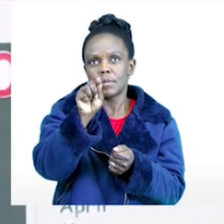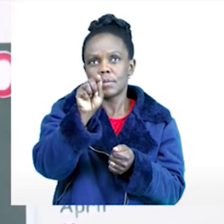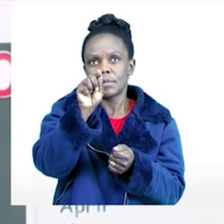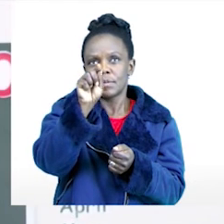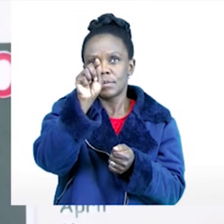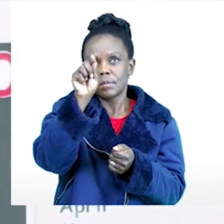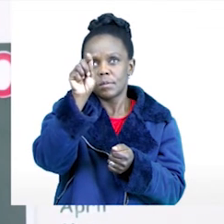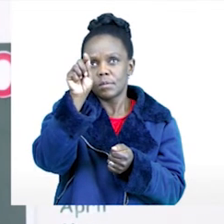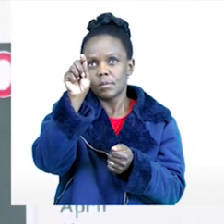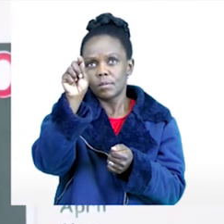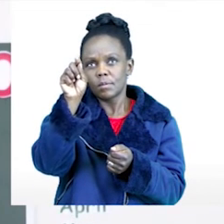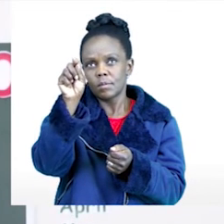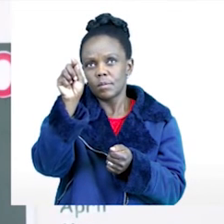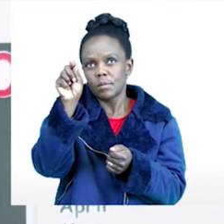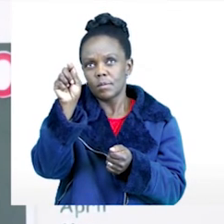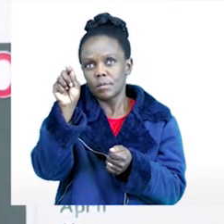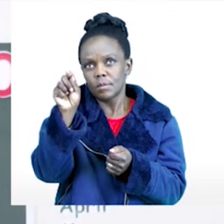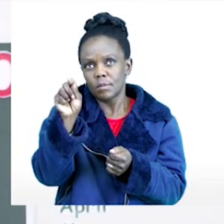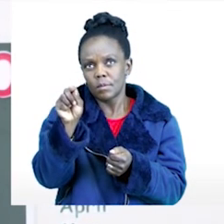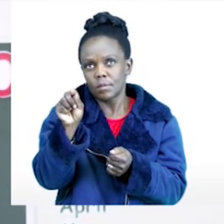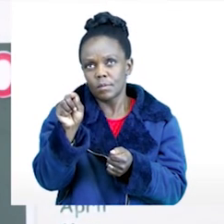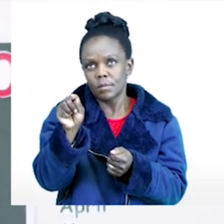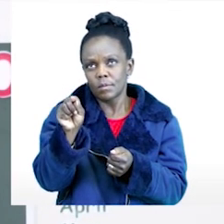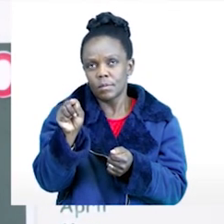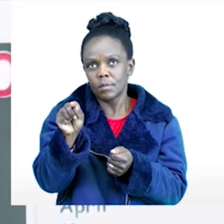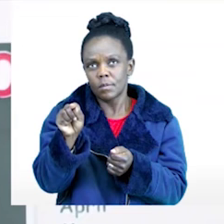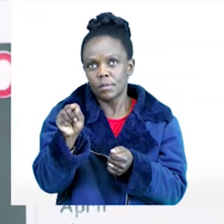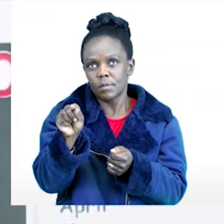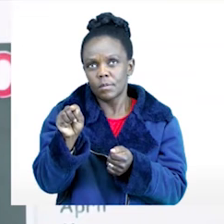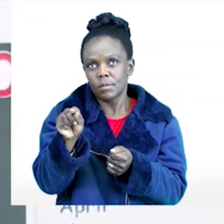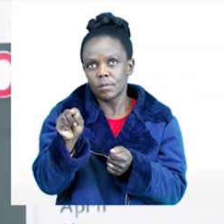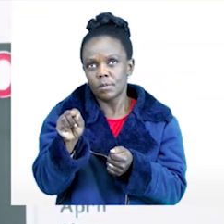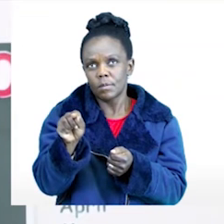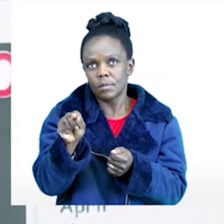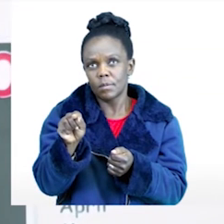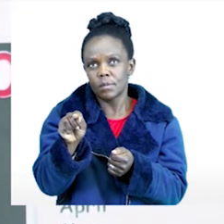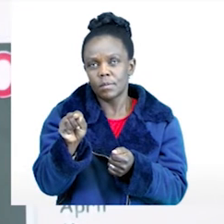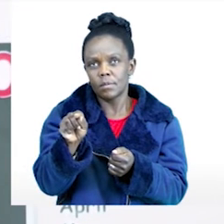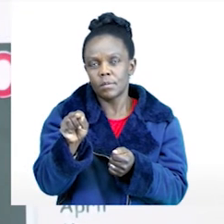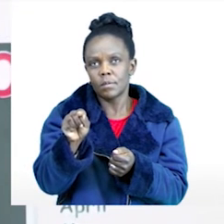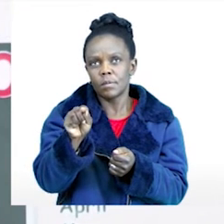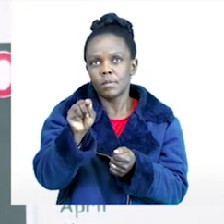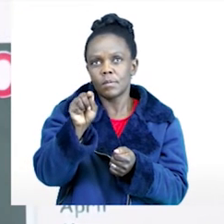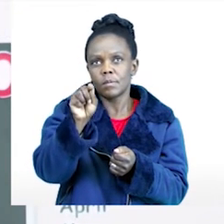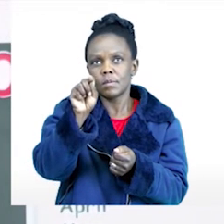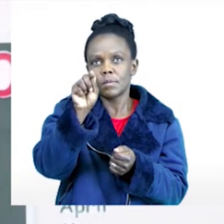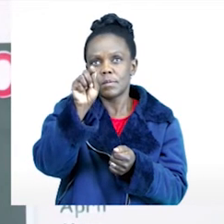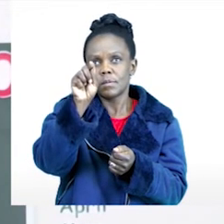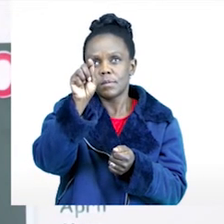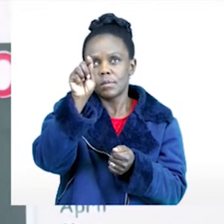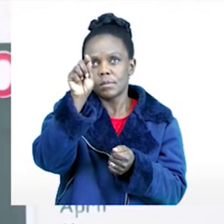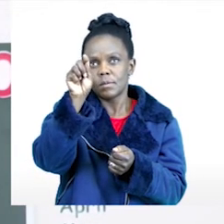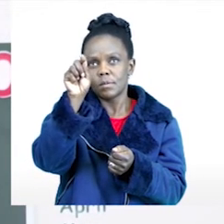up and make sure that you're within the lines of the pattern. Down, go